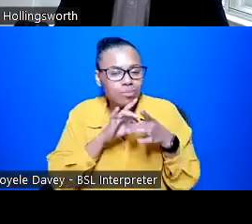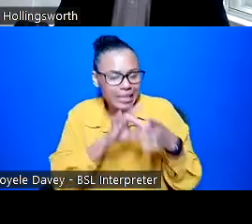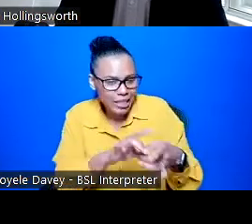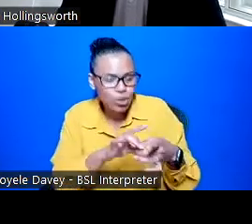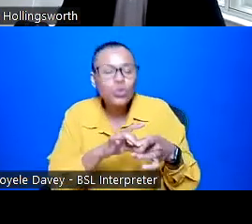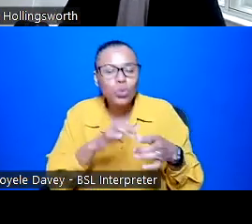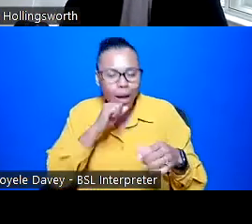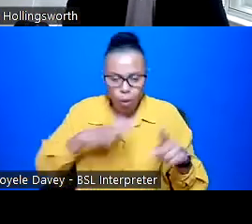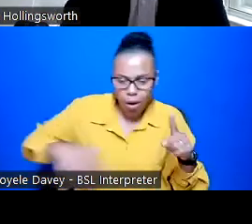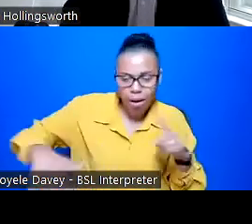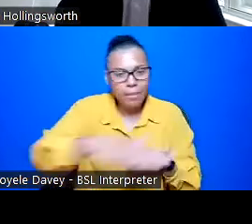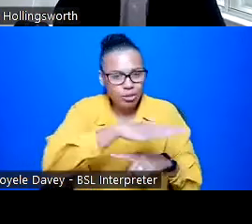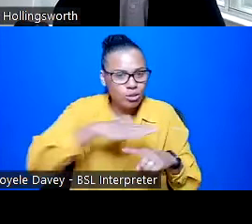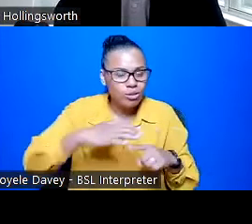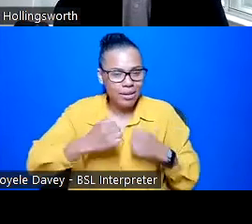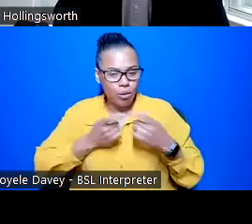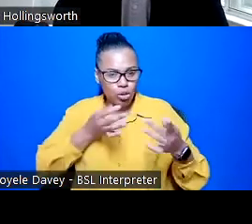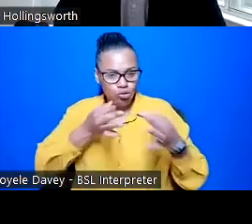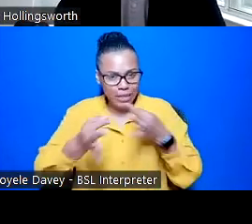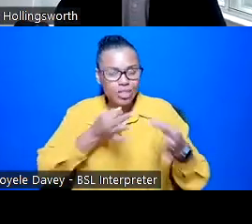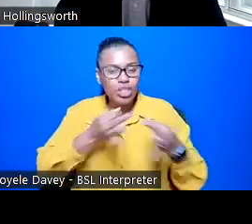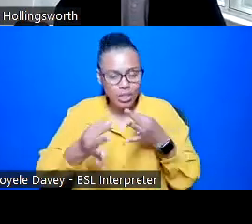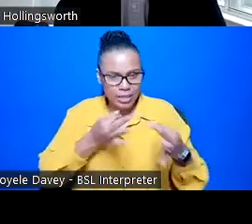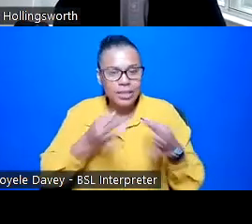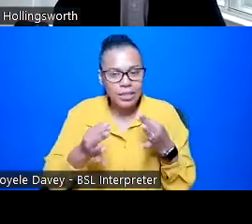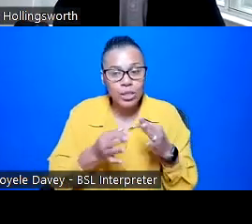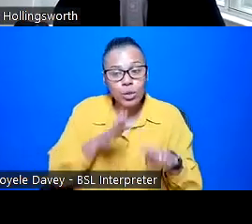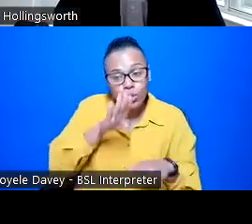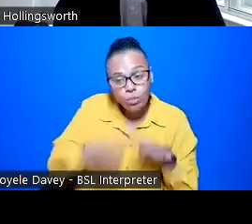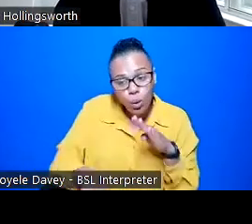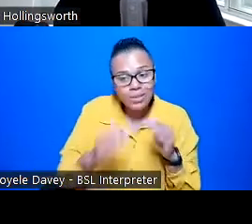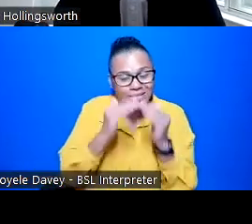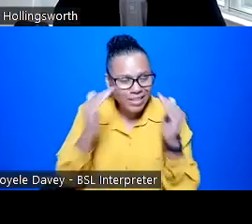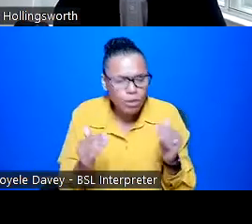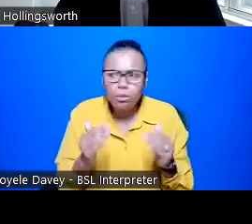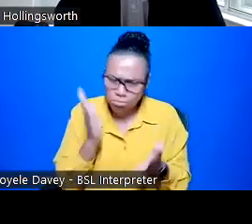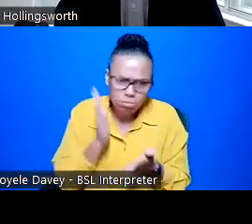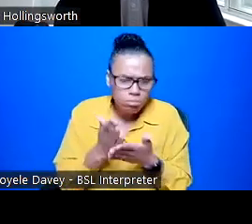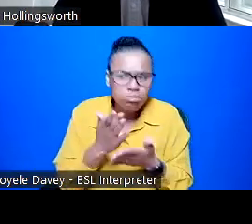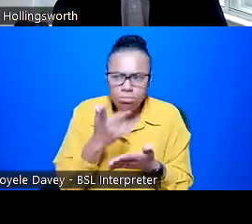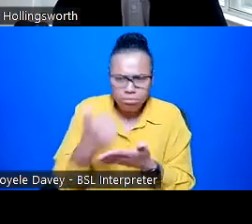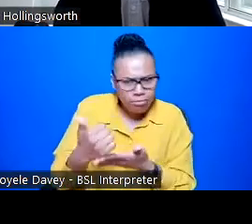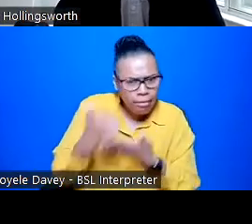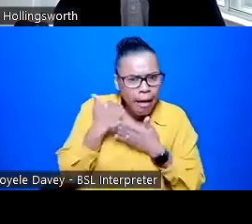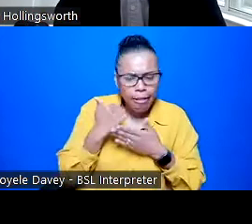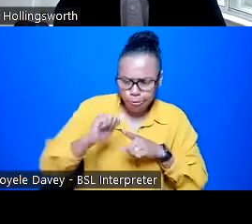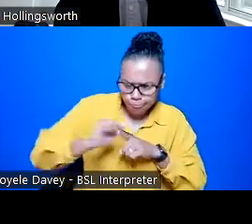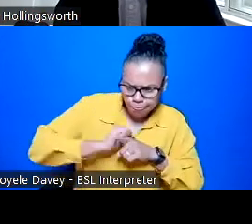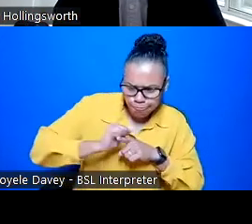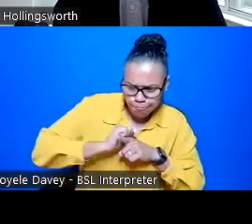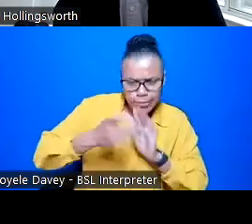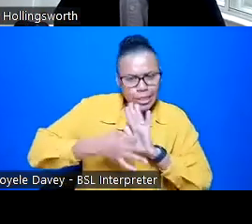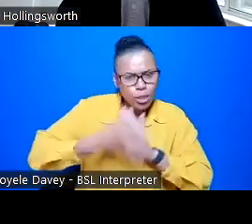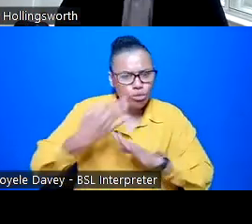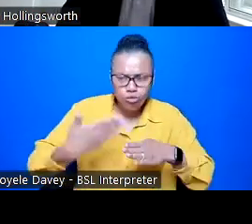I think as a system partner, Sporting Equals can absolutely help us to deliver improved practice, to challenge